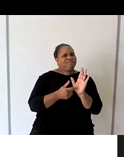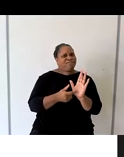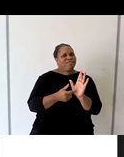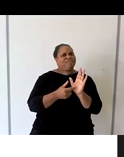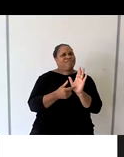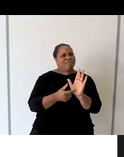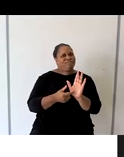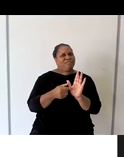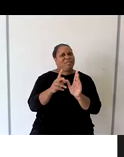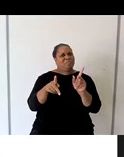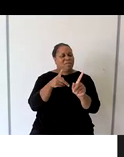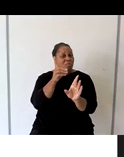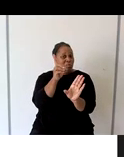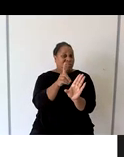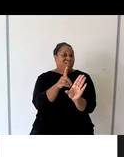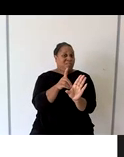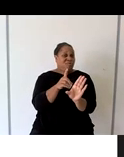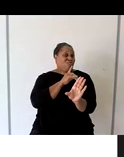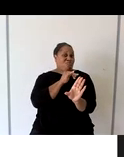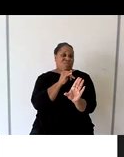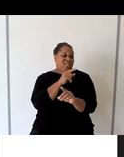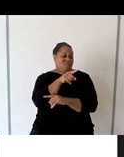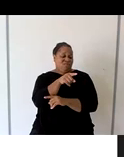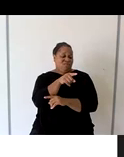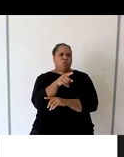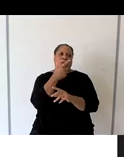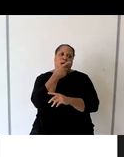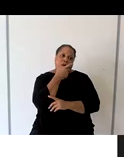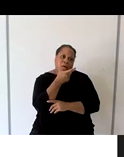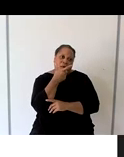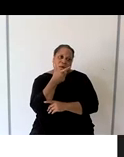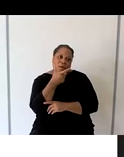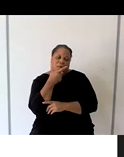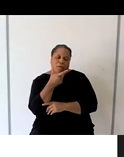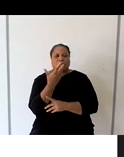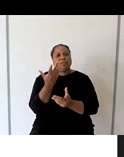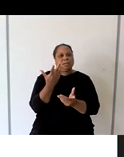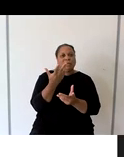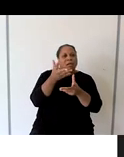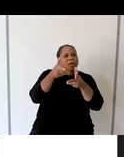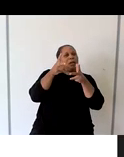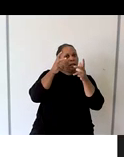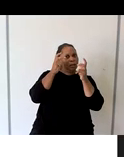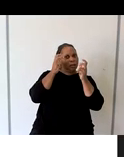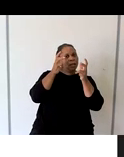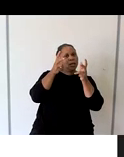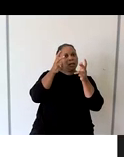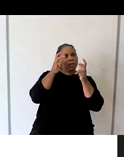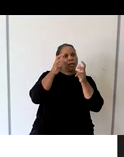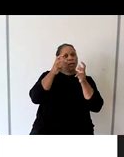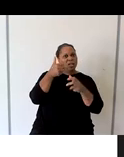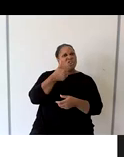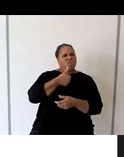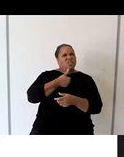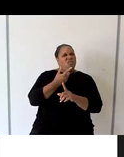with disabilities are just there for you to watch and to kind of gain something yourself from